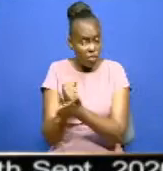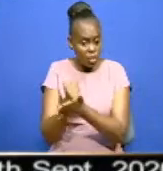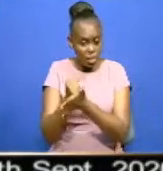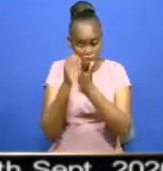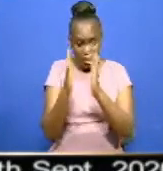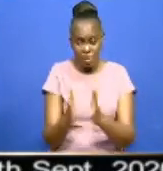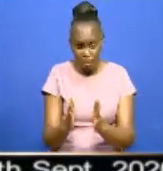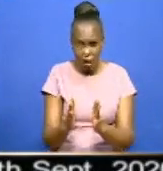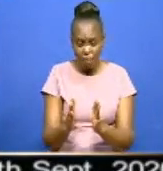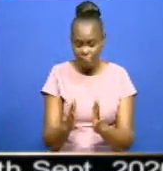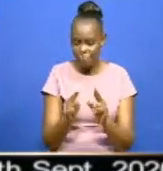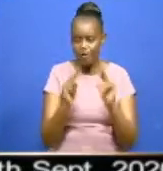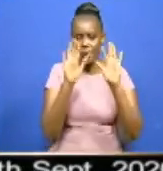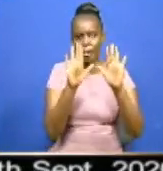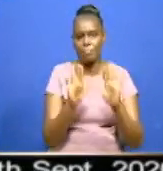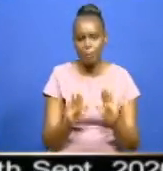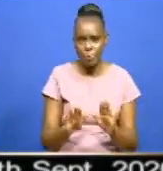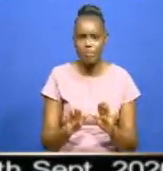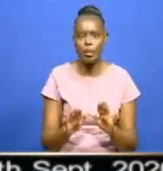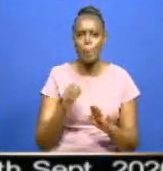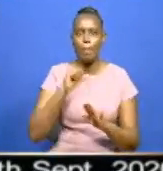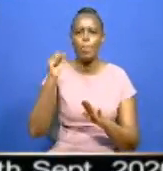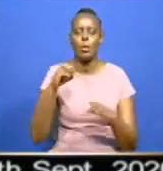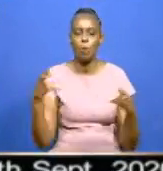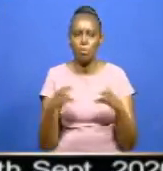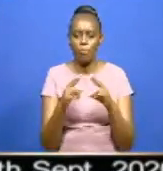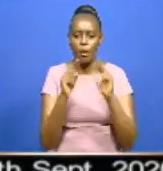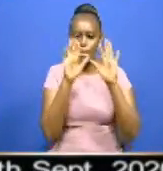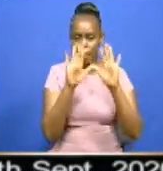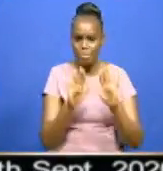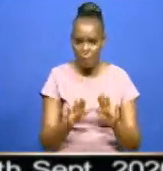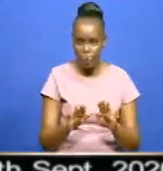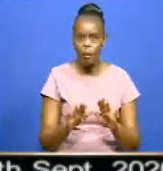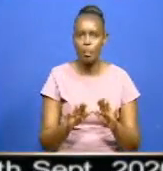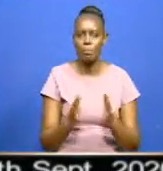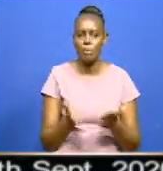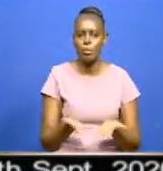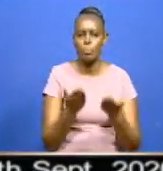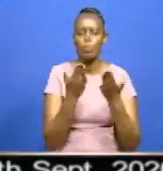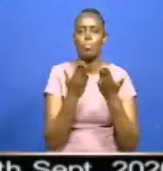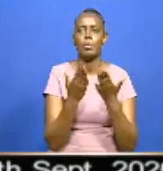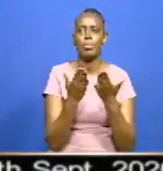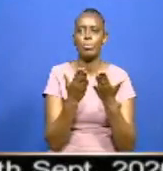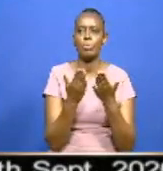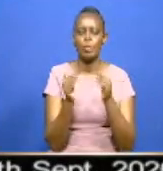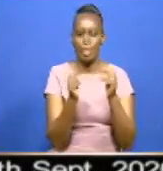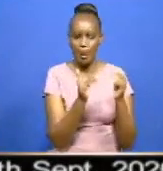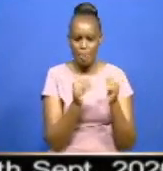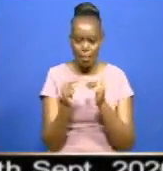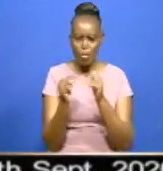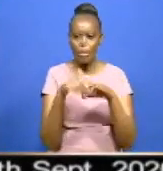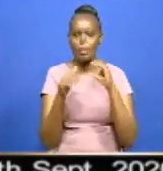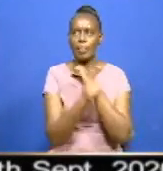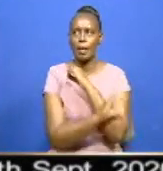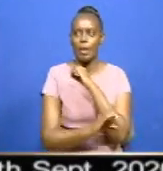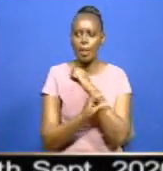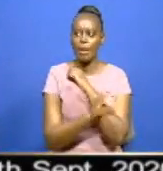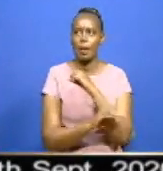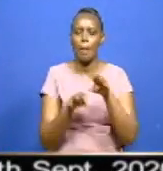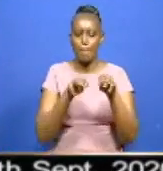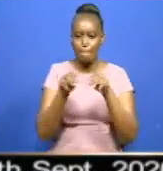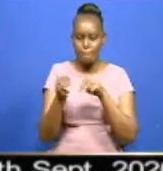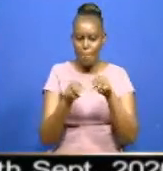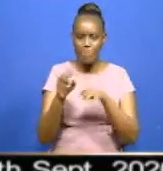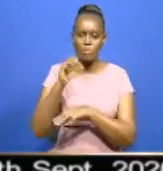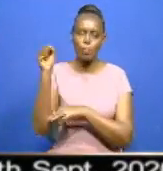of the Registrar of Political Parties, very critical in terms of promoting democracy in this country, management of